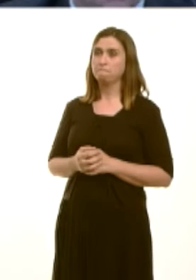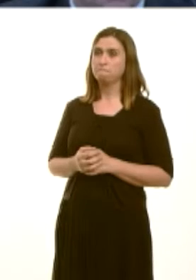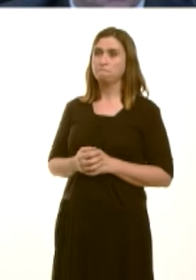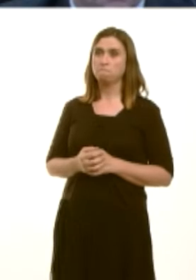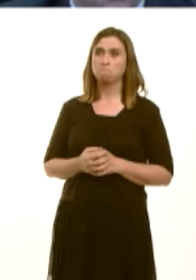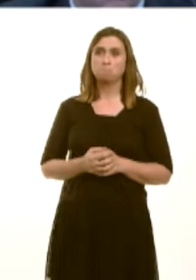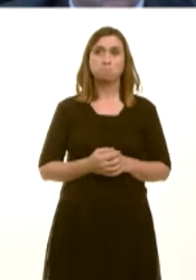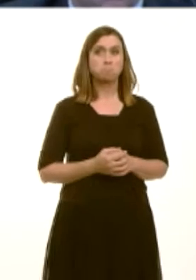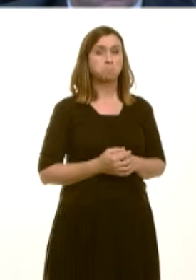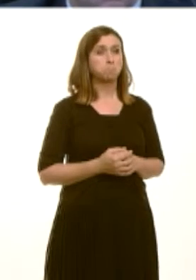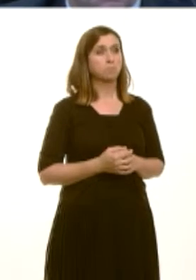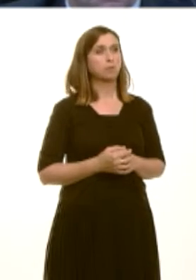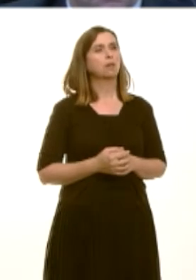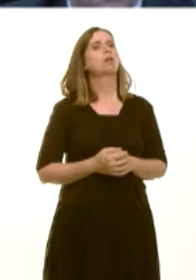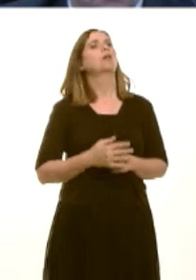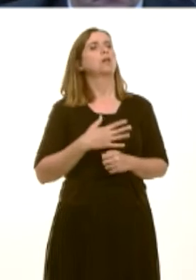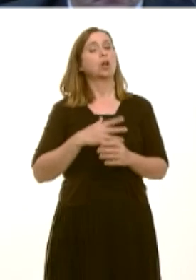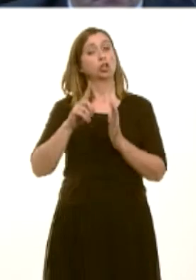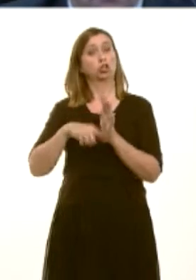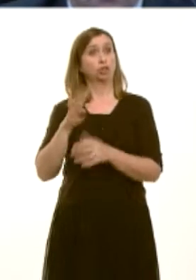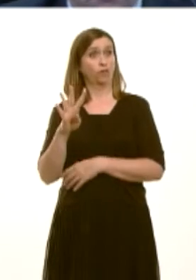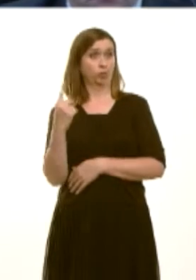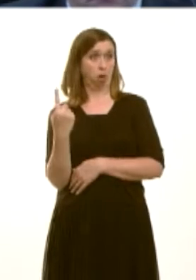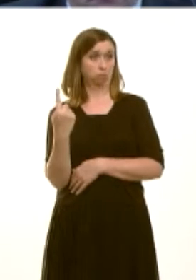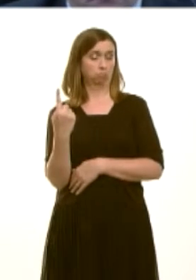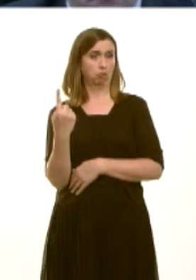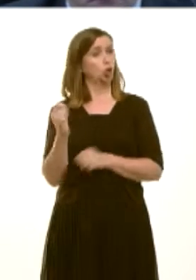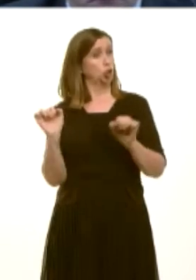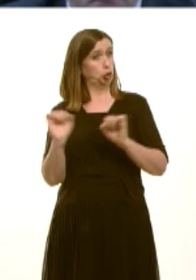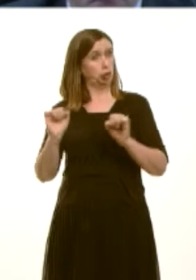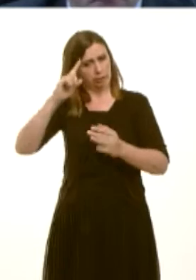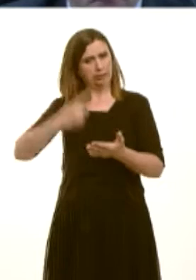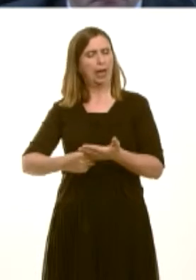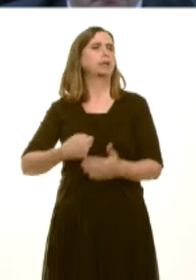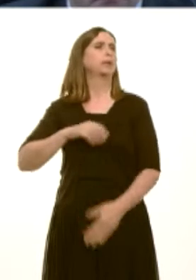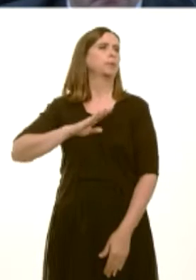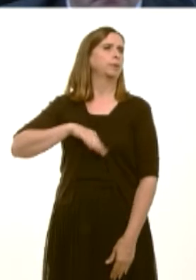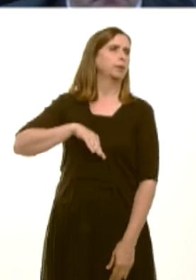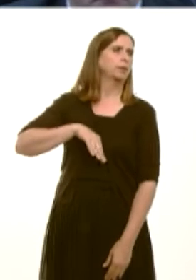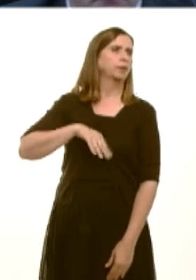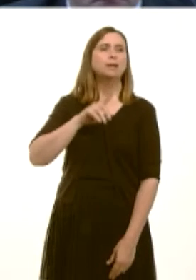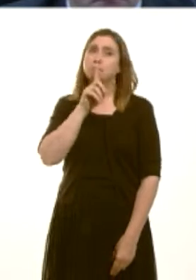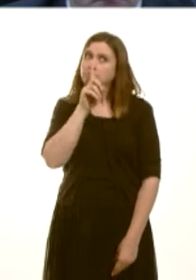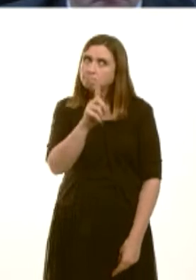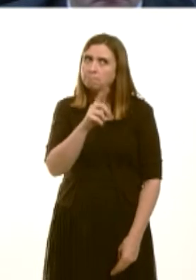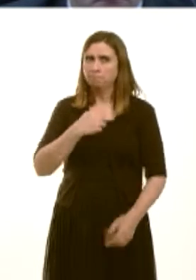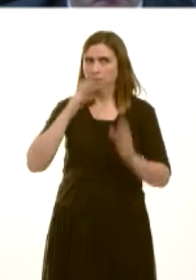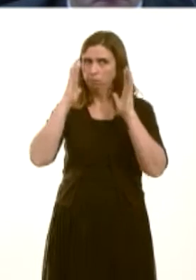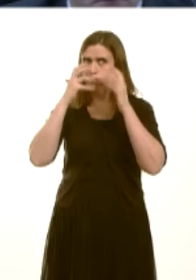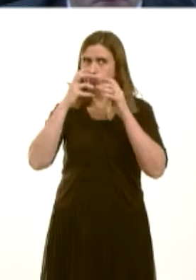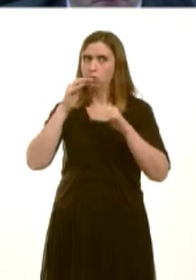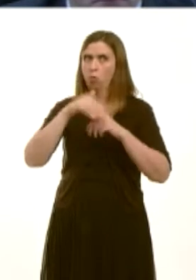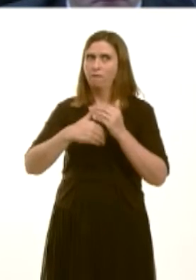Government's reassurances that no decision has been taken on Junction 41. However, I am concerned about the quality of the evidence which will be used to